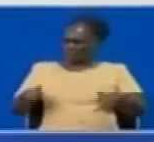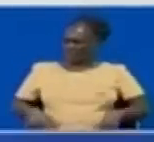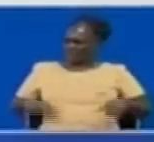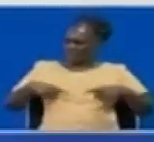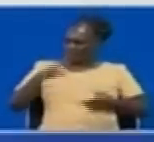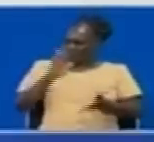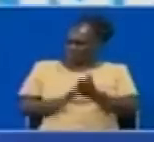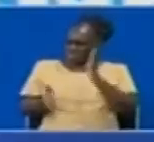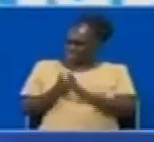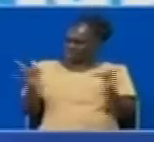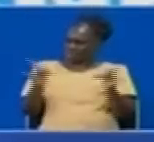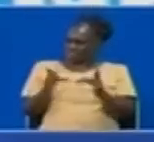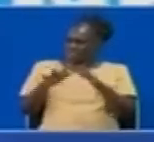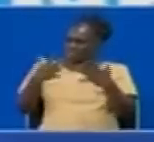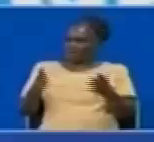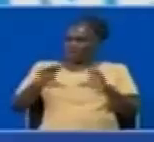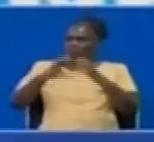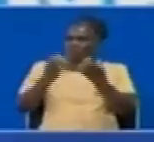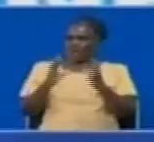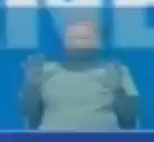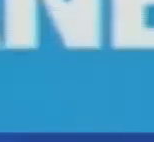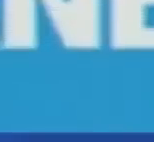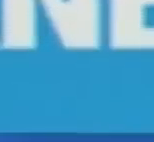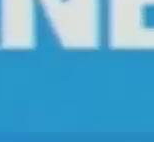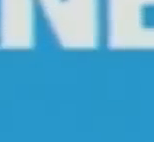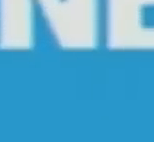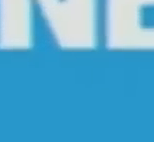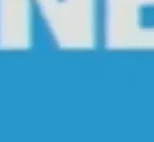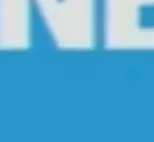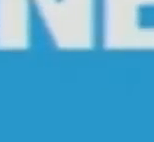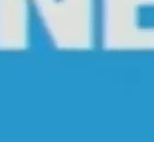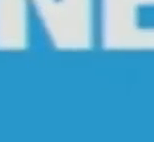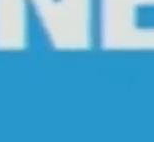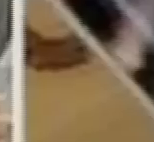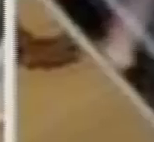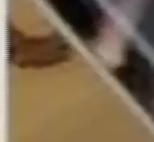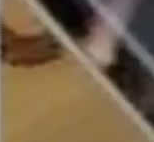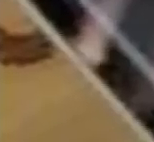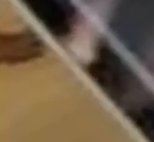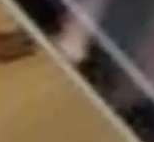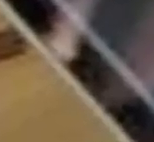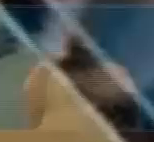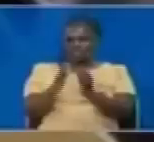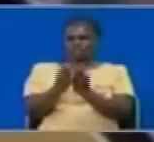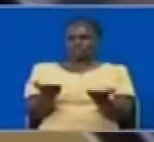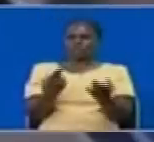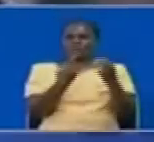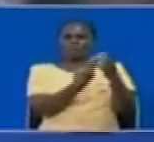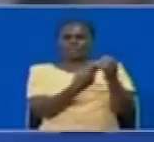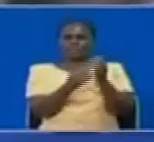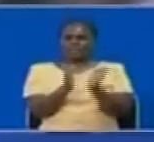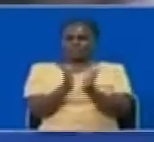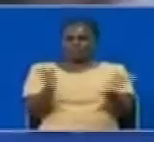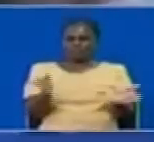internet. As the world marks Safe Internet Day, giant social media firm Facebook has partnered with the public sector agencies